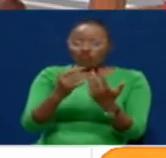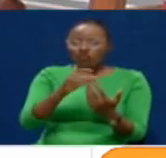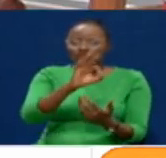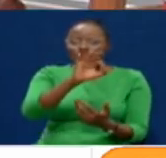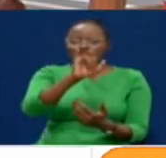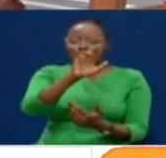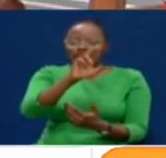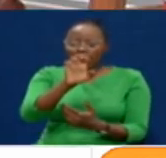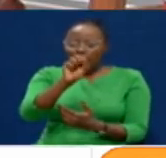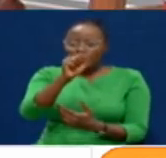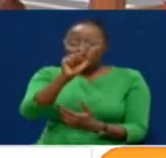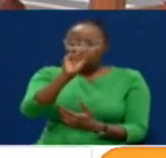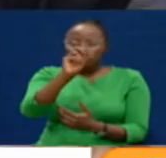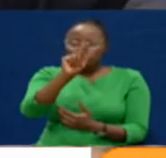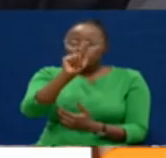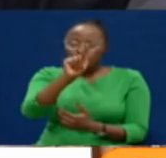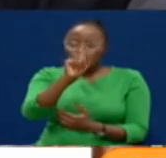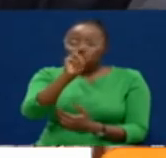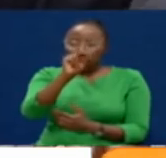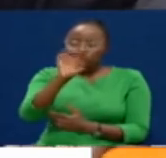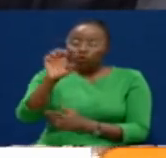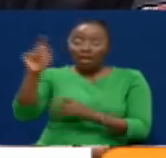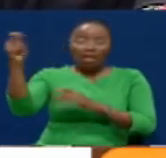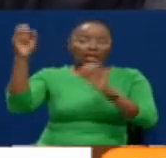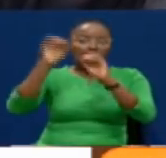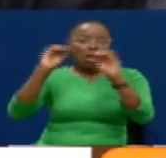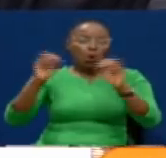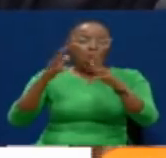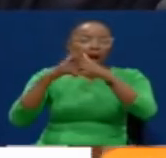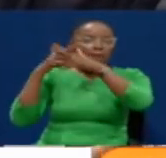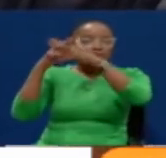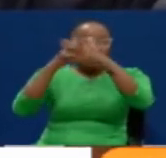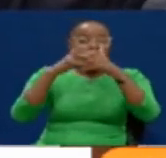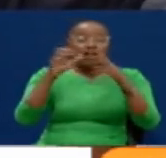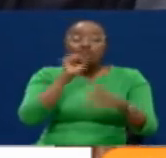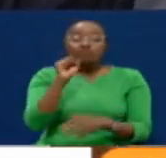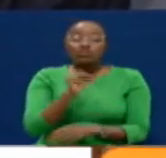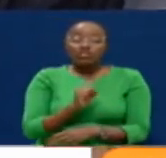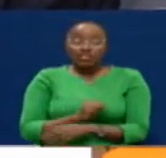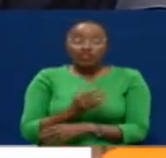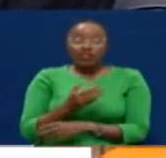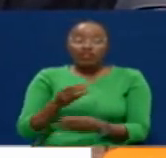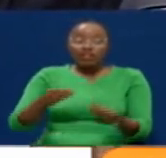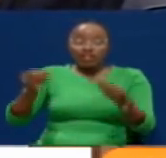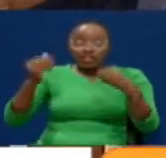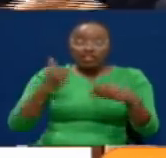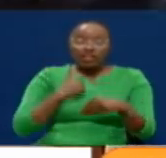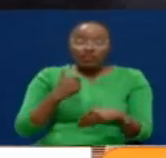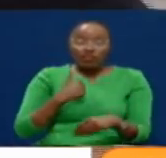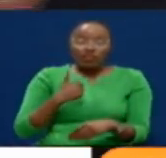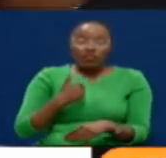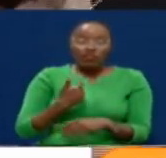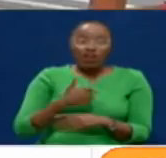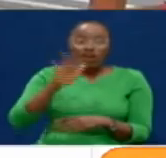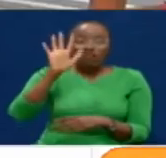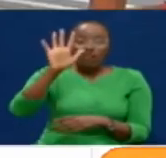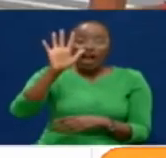America, not Kenya. Yes. Not Firestone, Kenya. Na mzee alikuwa ananipatia tairi tano.